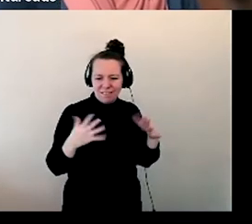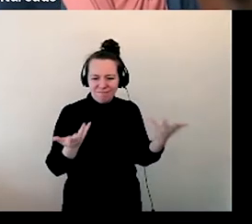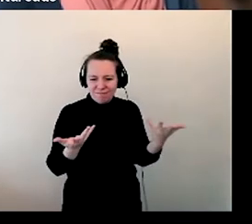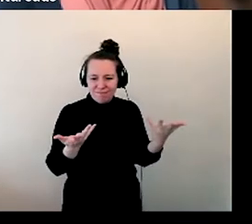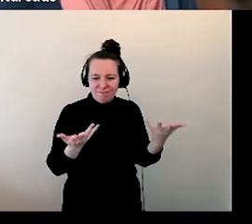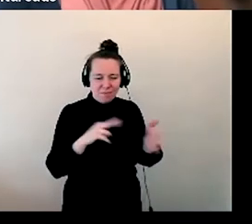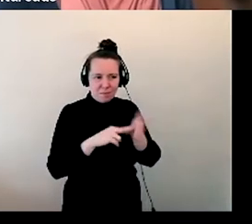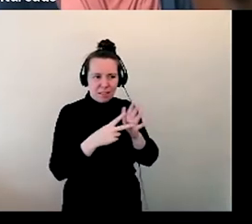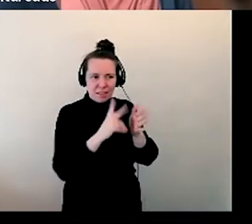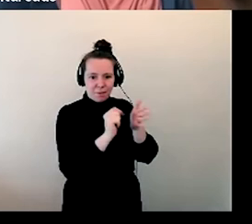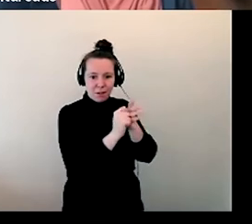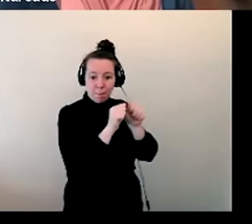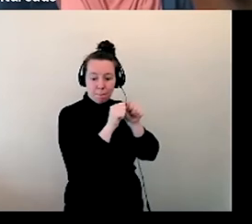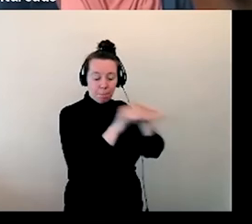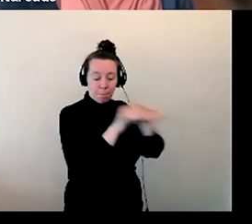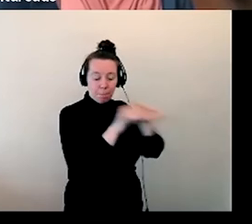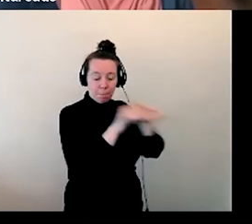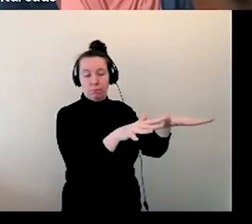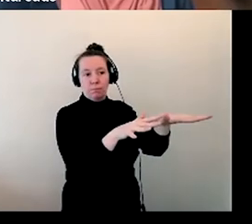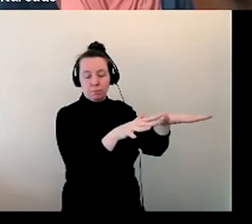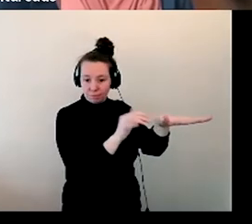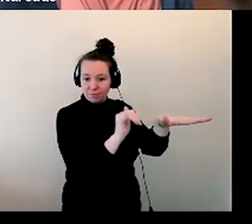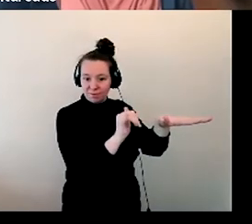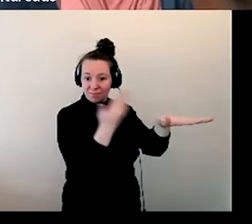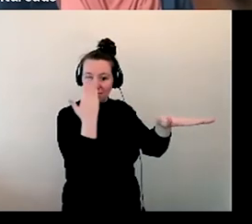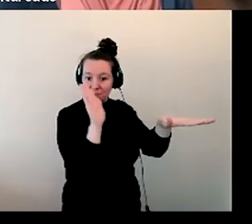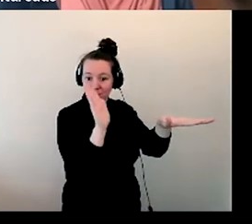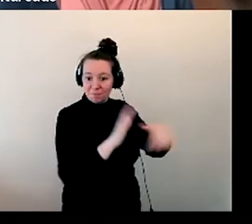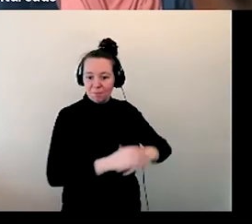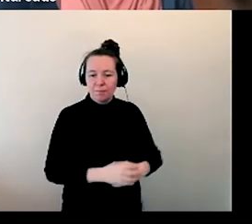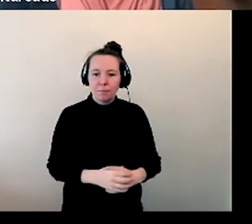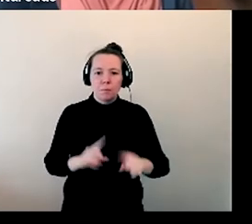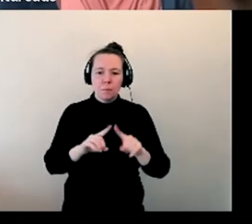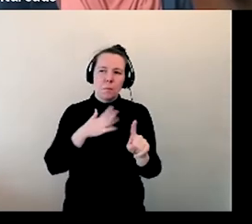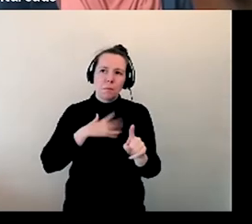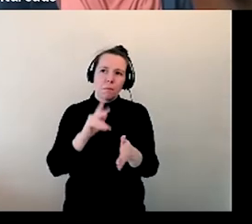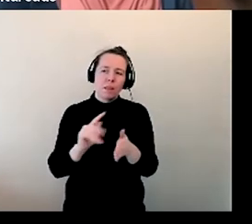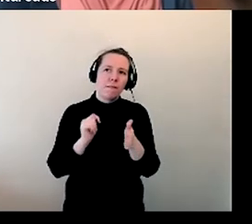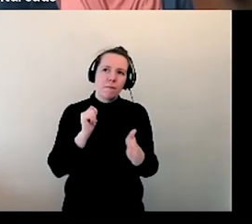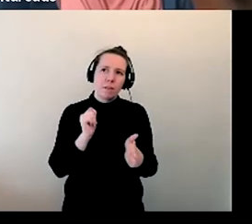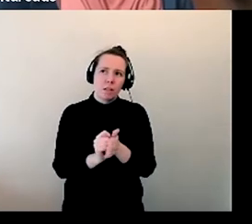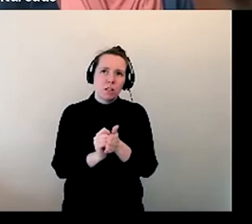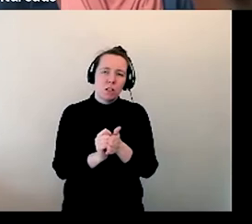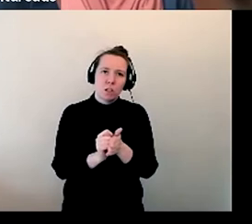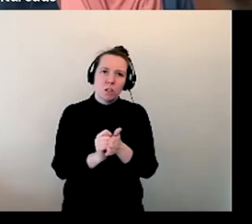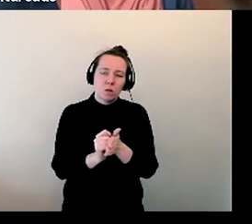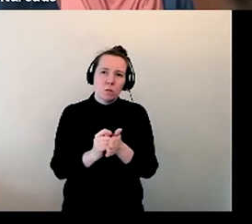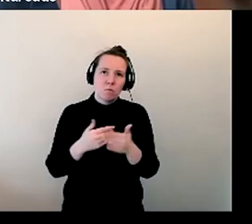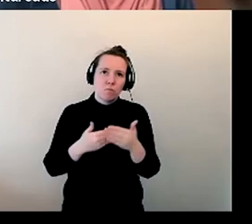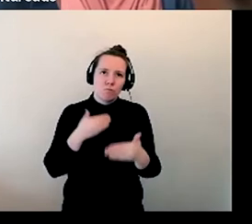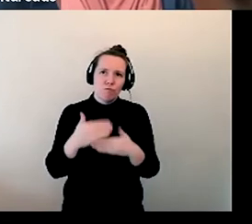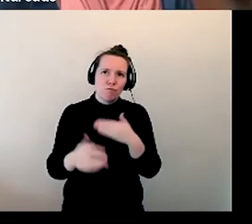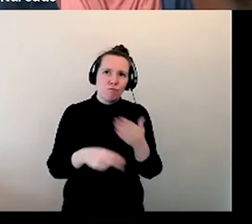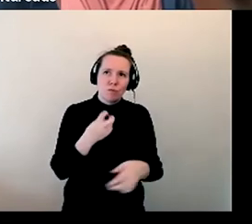viral, but the one for me that changed my trajectory was I made like a